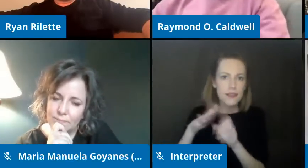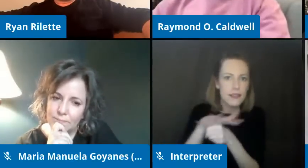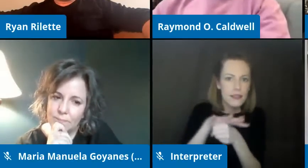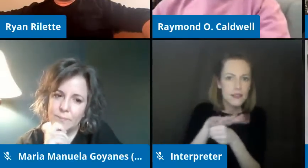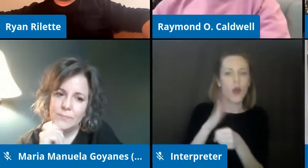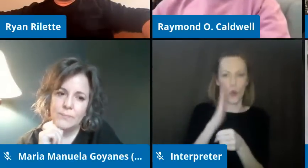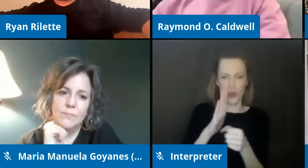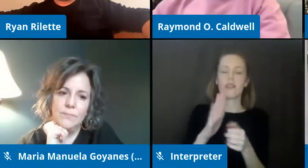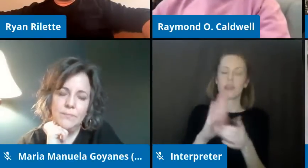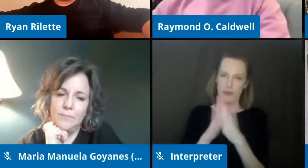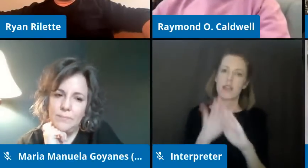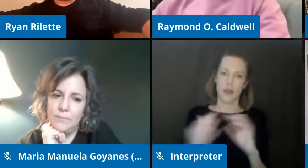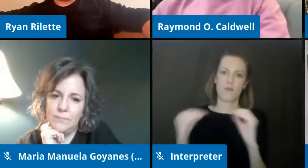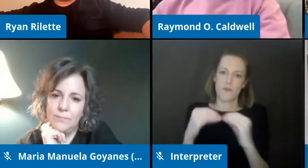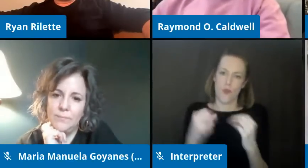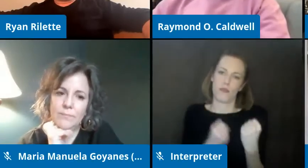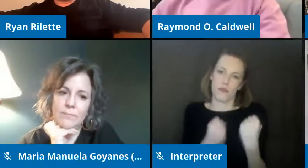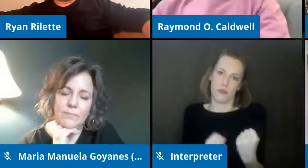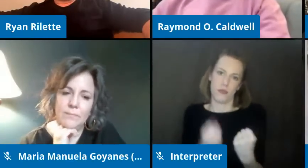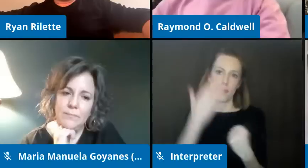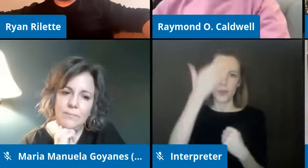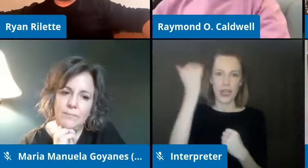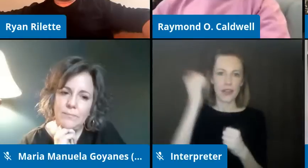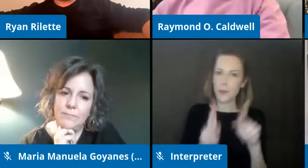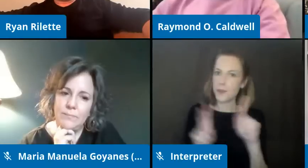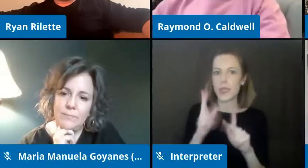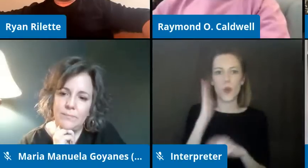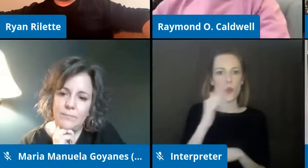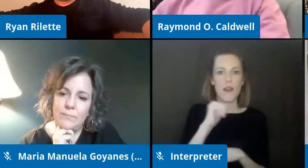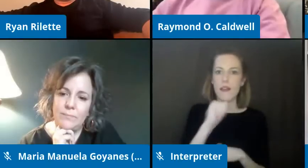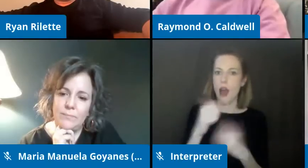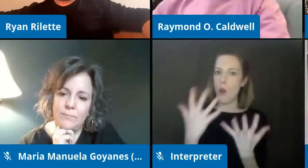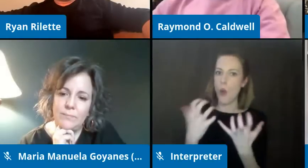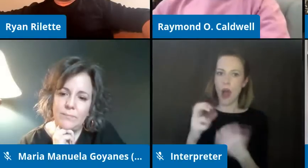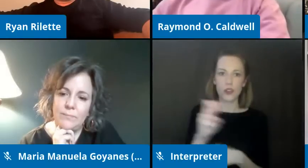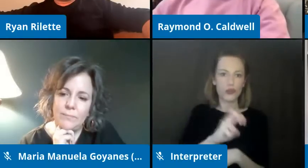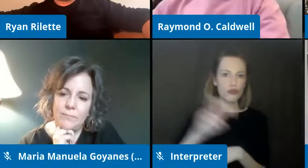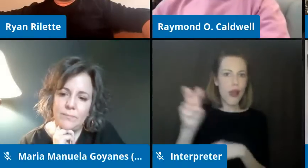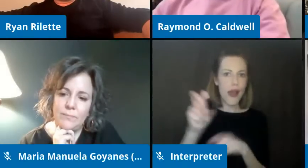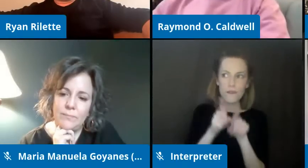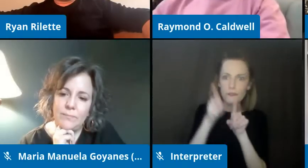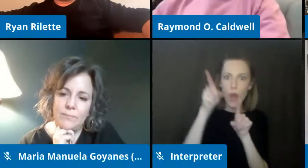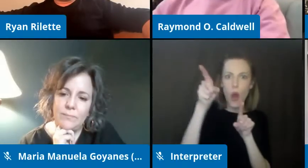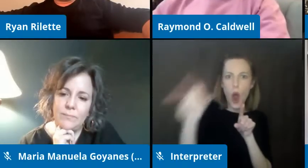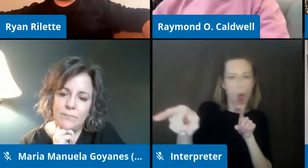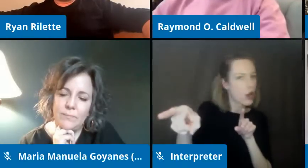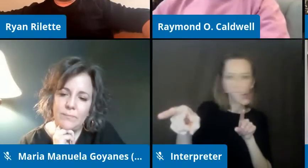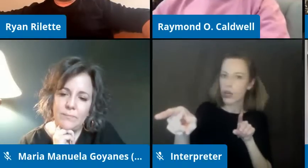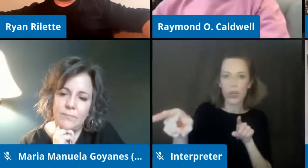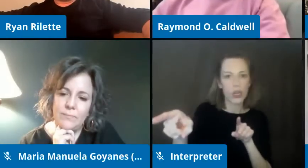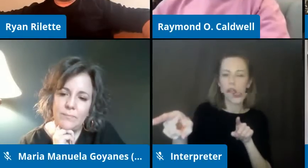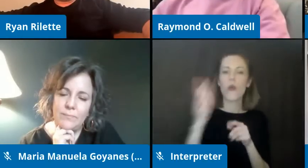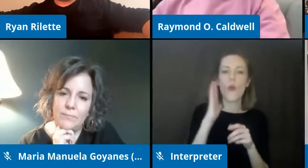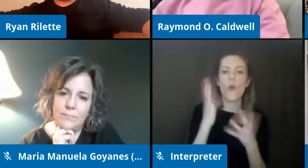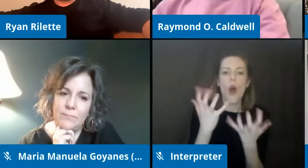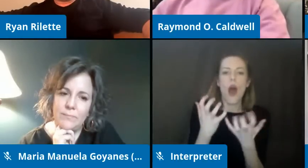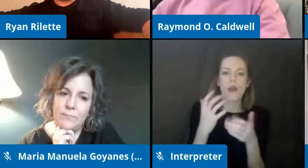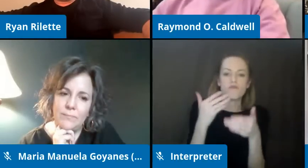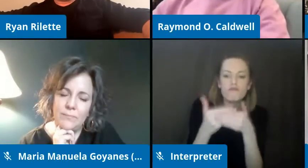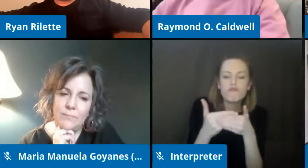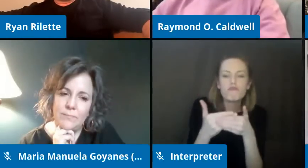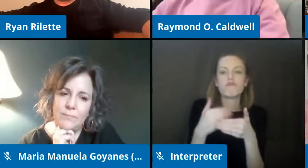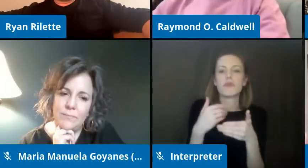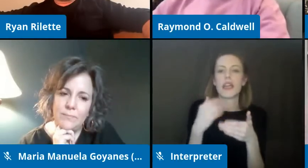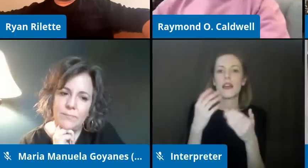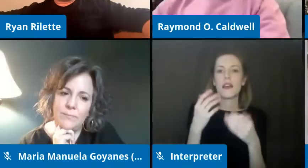people are not going to want to A, go as far, and B, instead of this sort of multiple choice of I'm going to go to this place and this